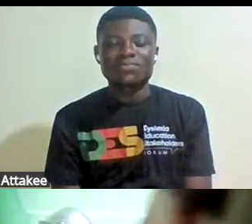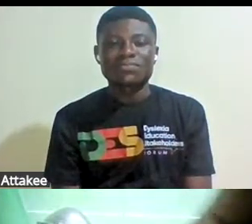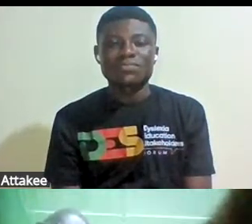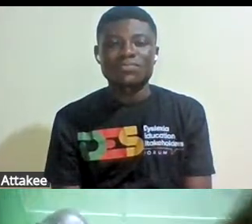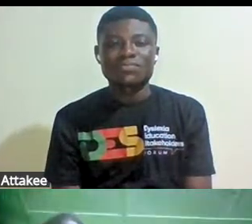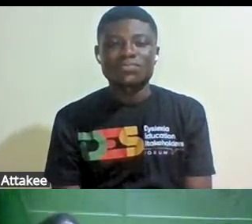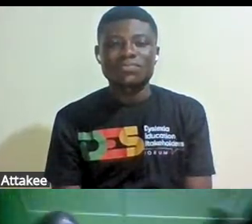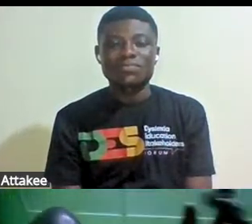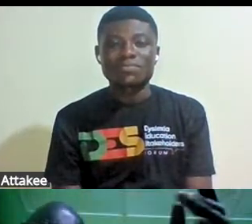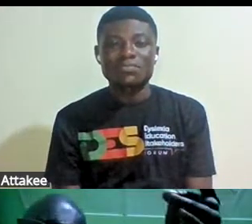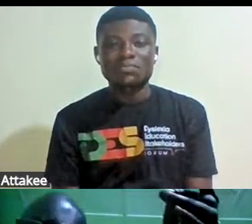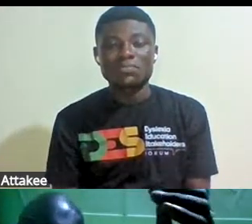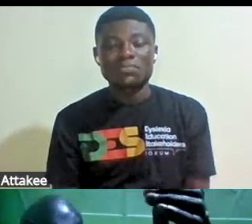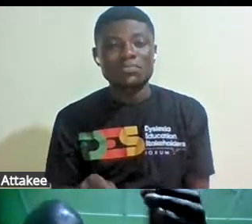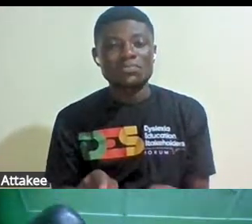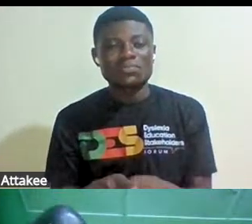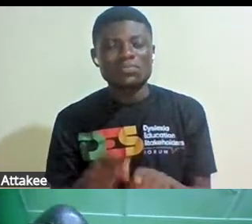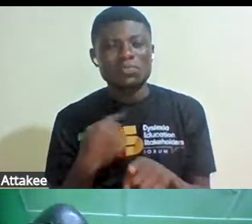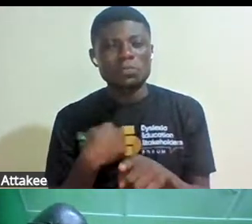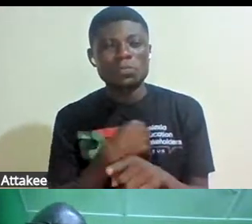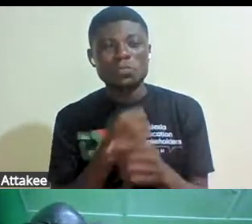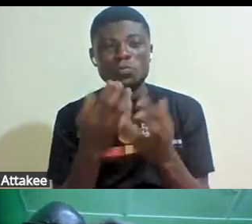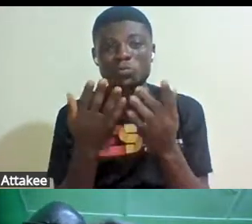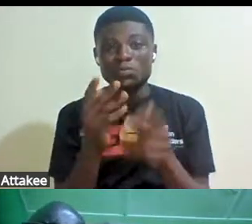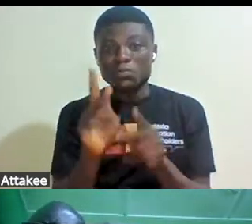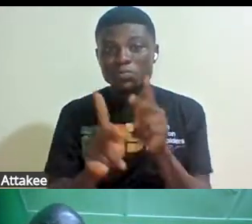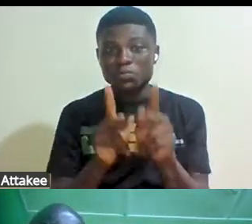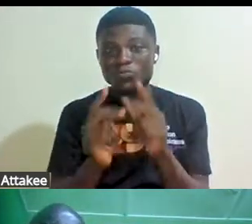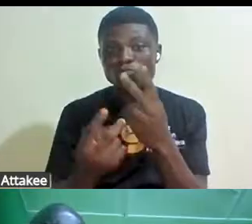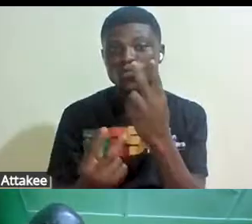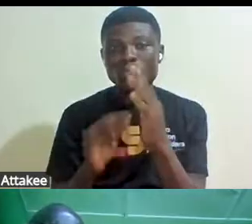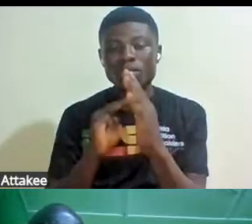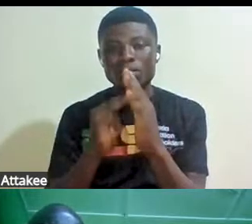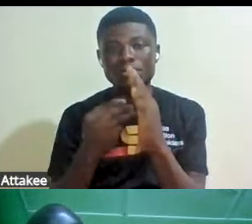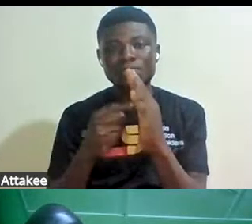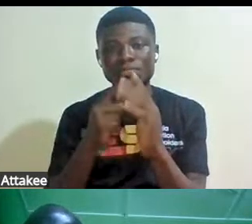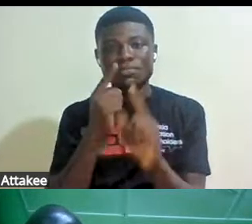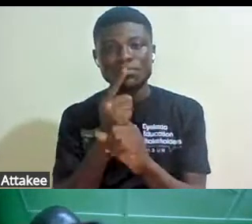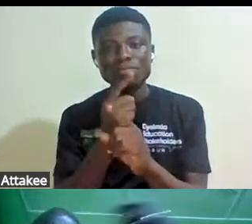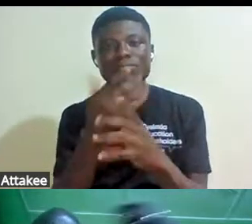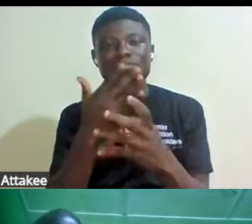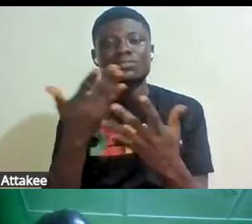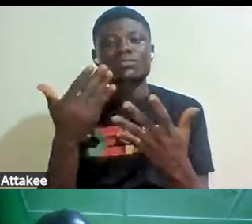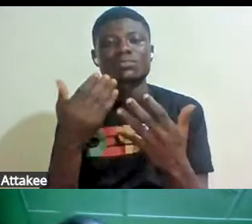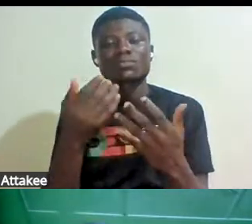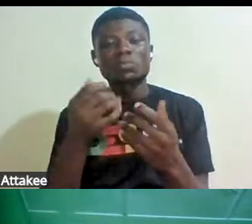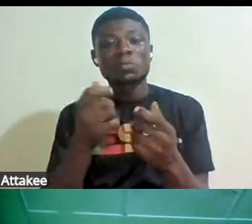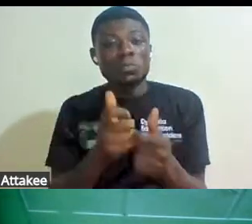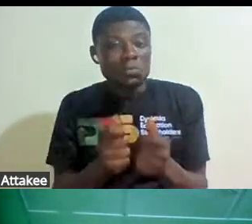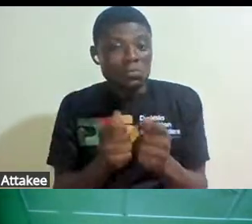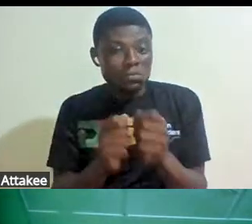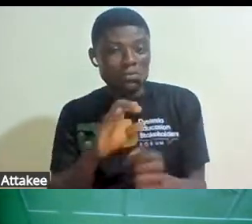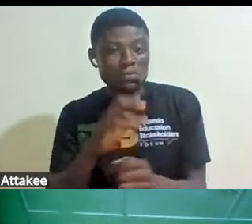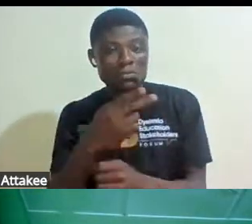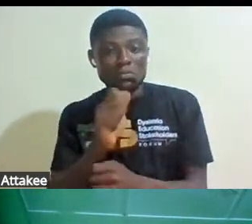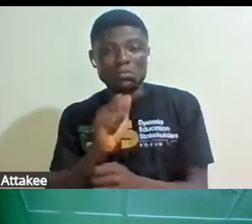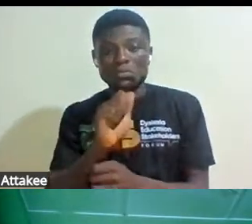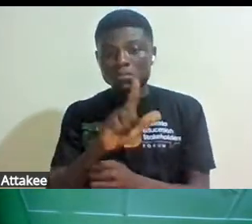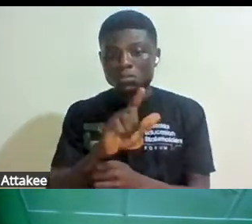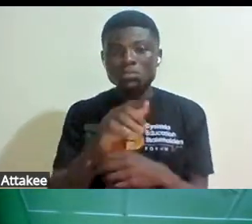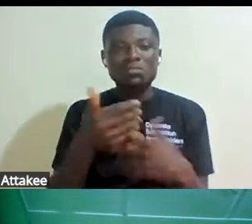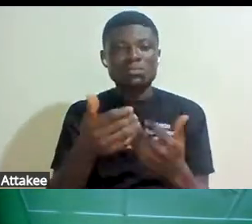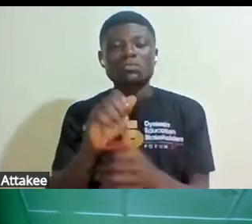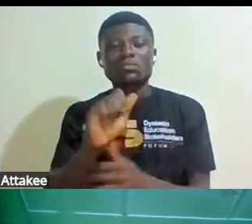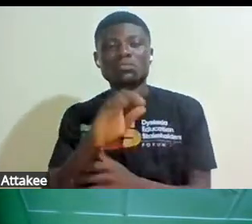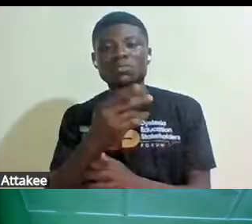Maybe as we're waiting for those 2 minutes, you might just want to drop in the chat box where you are tuned